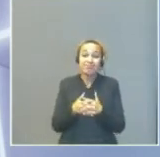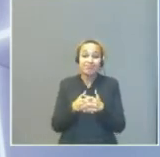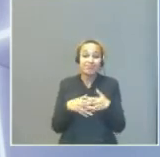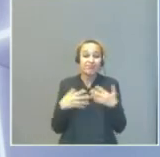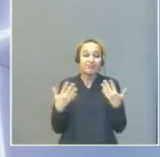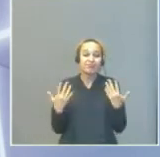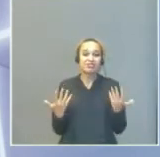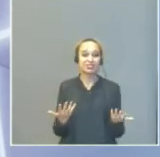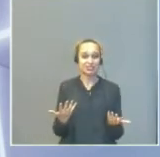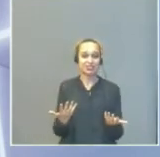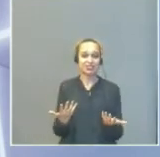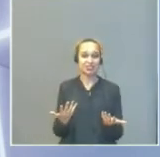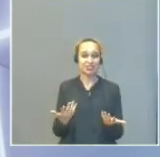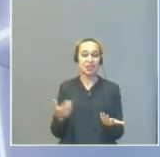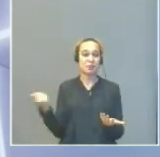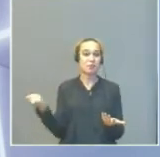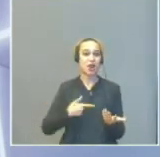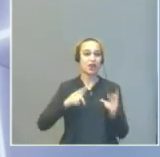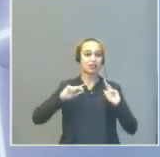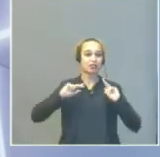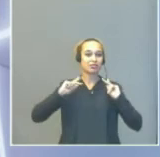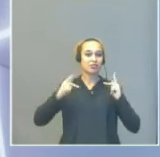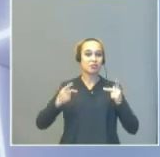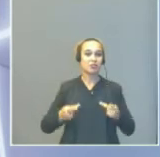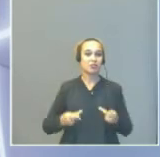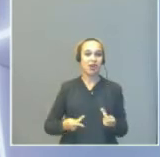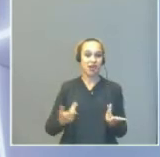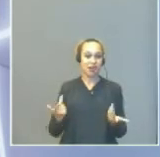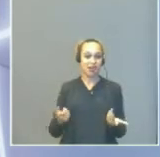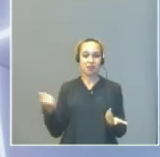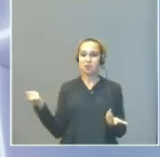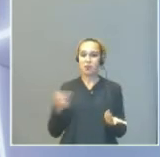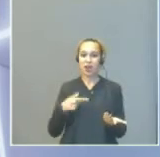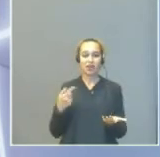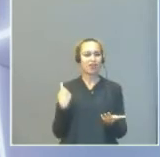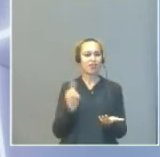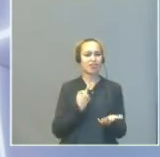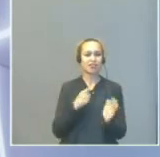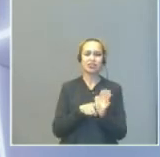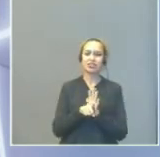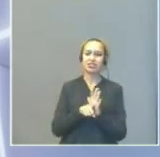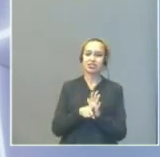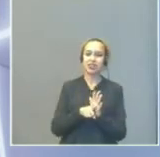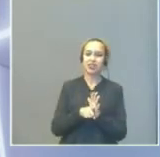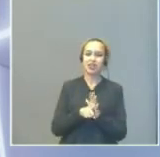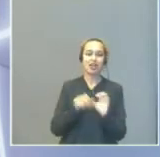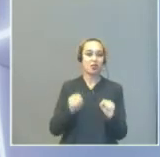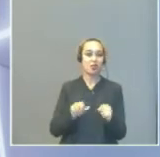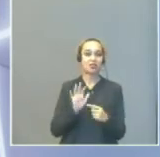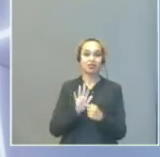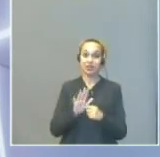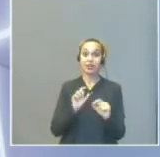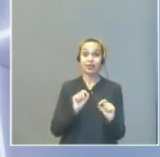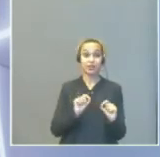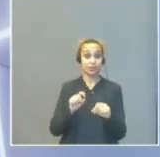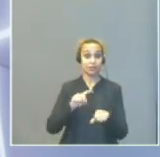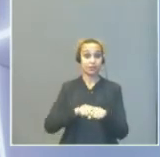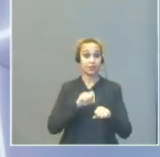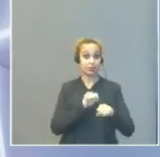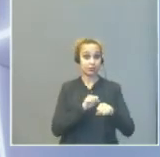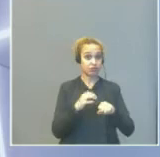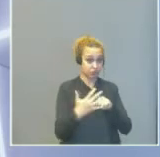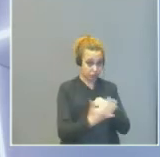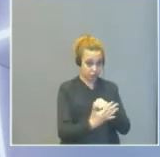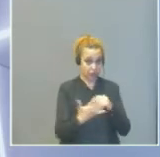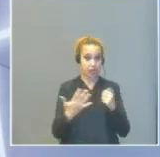human, more than our analysis can render intelligible. And this pandemic with the coronavirus stealing from